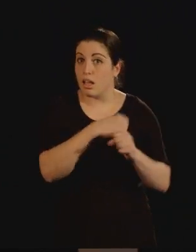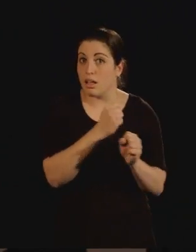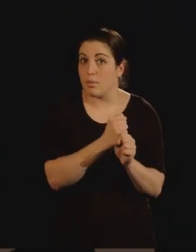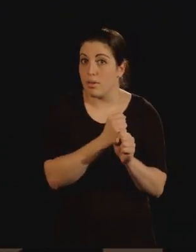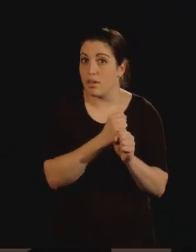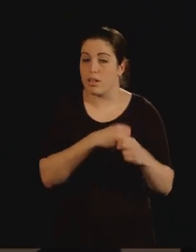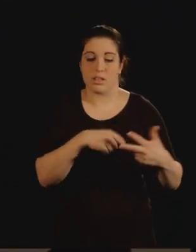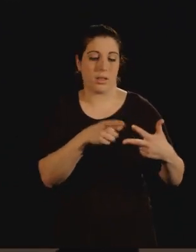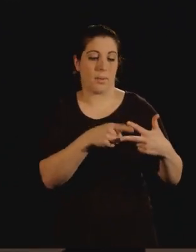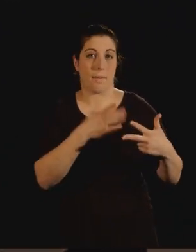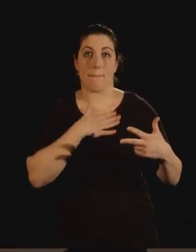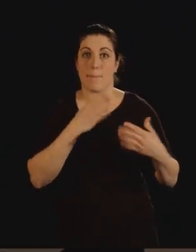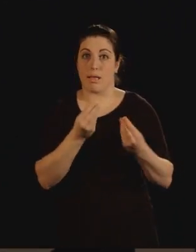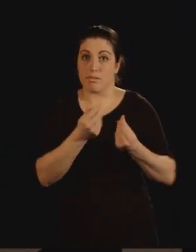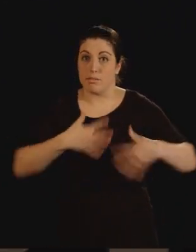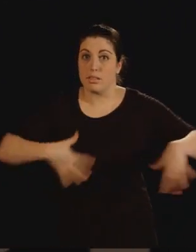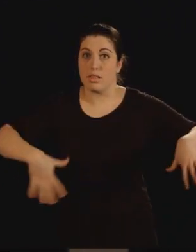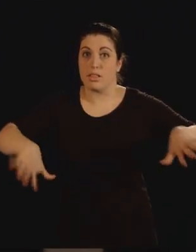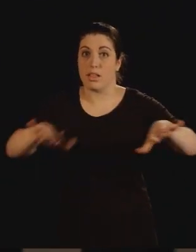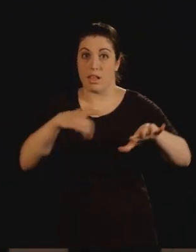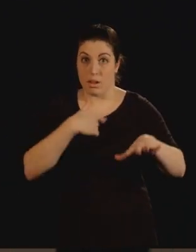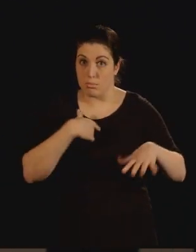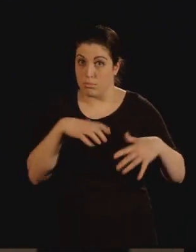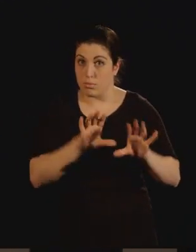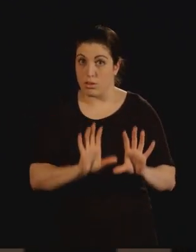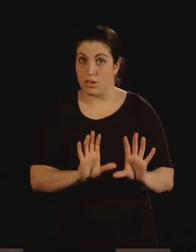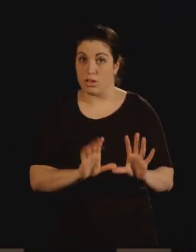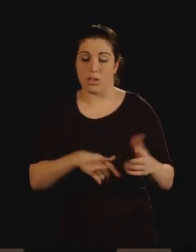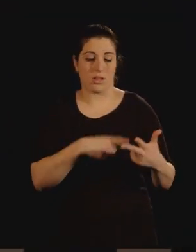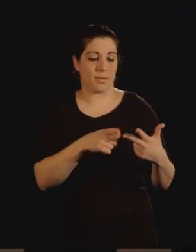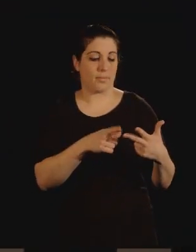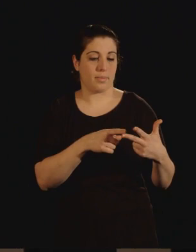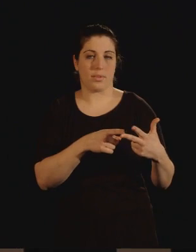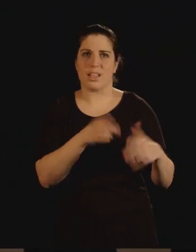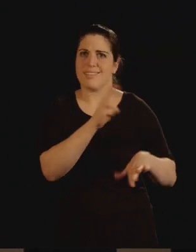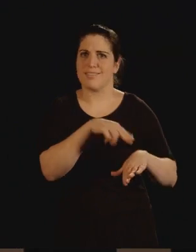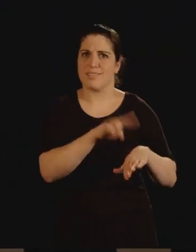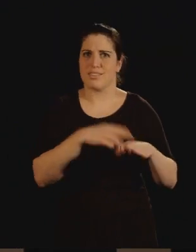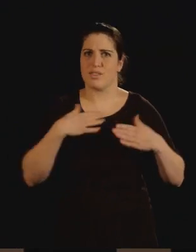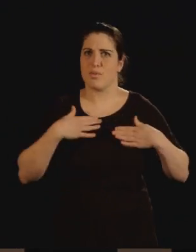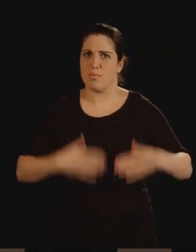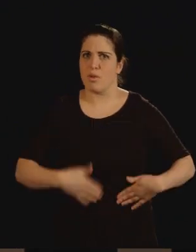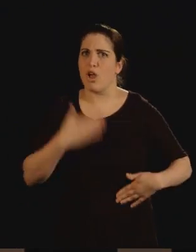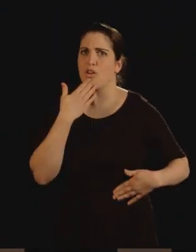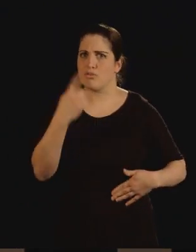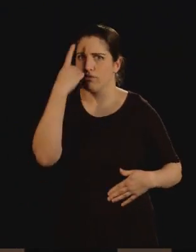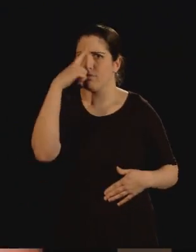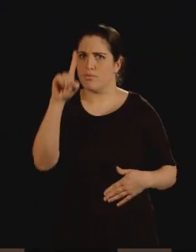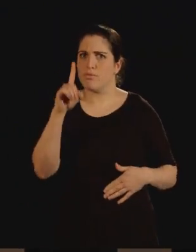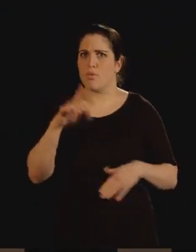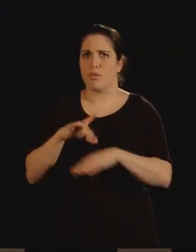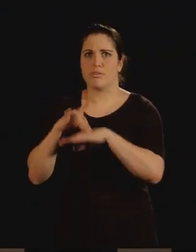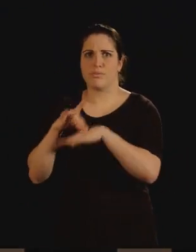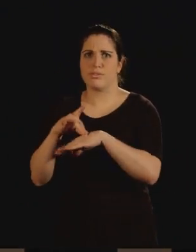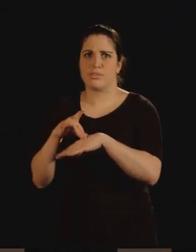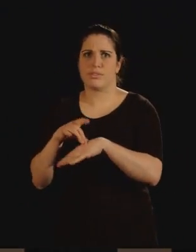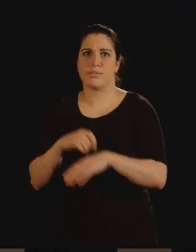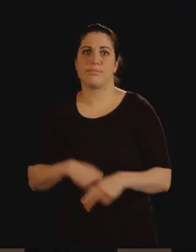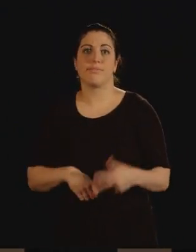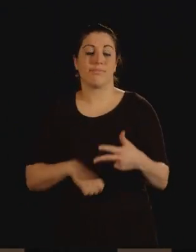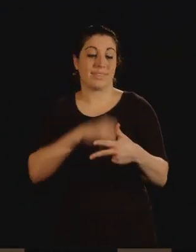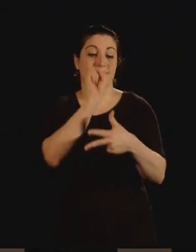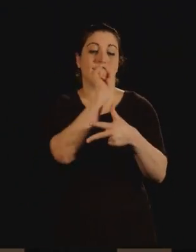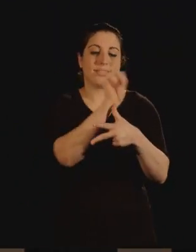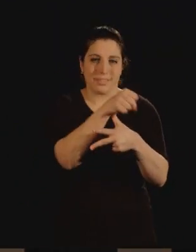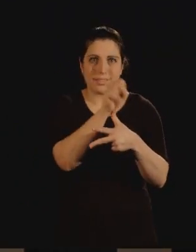own acreage? Is an unembalmed body good for the environment? Well, the answer, yes, yes,